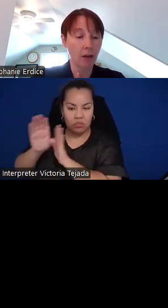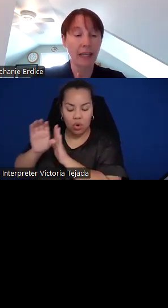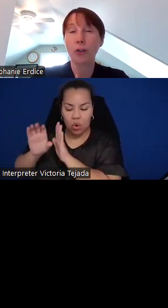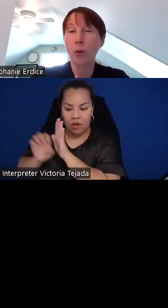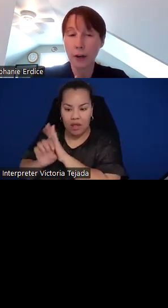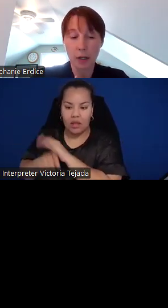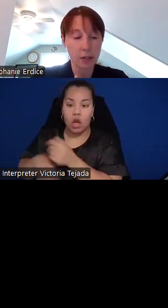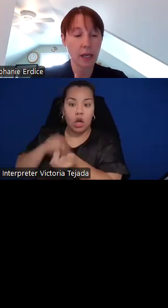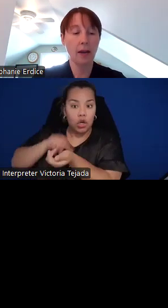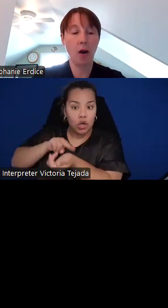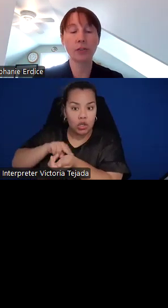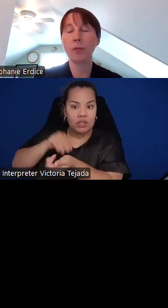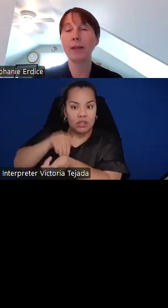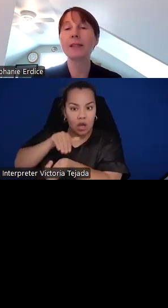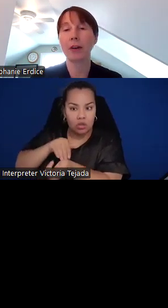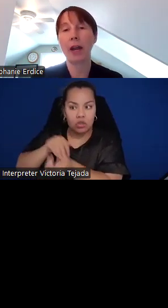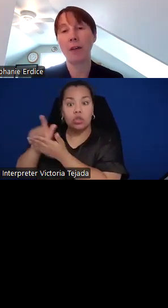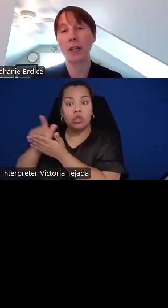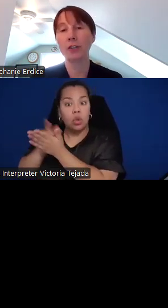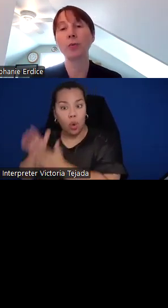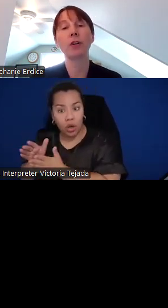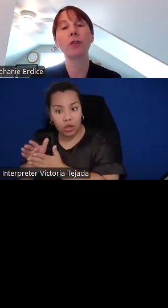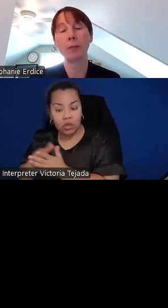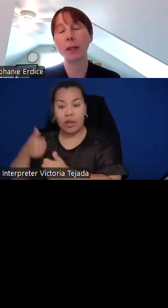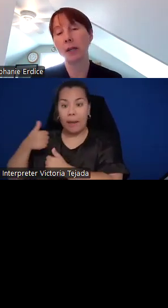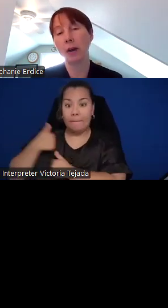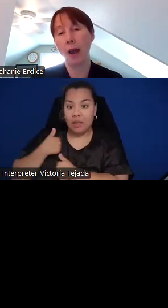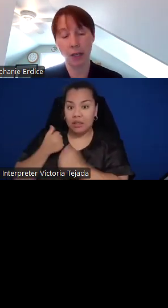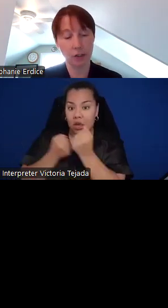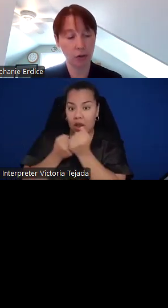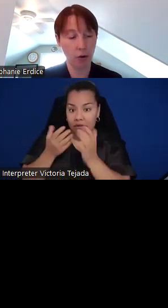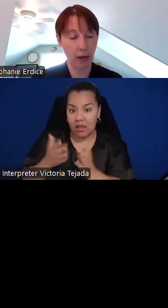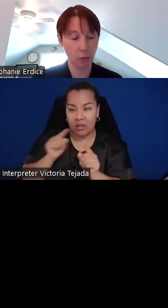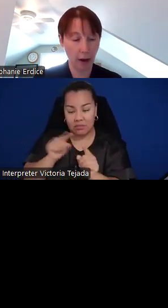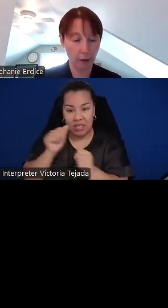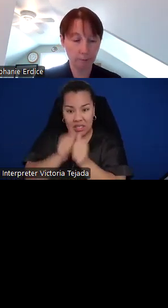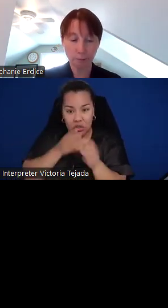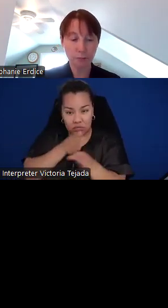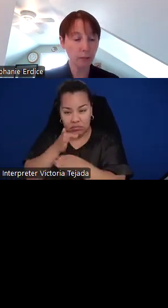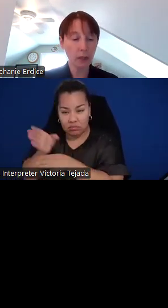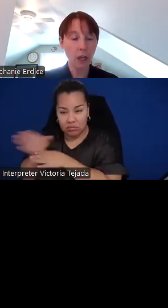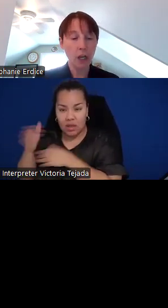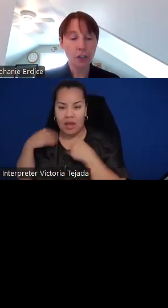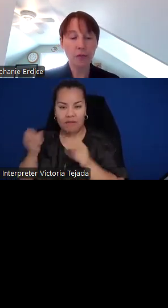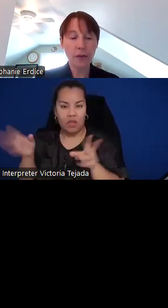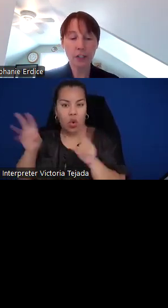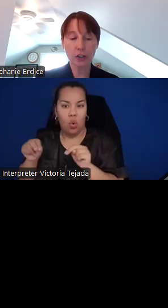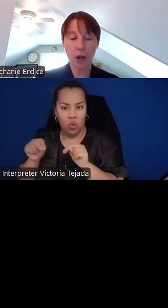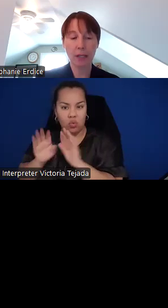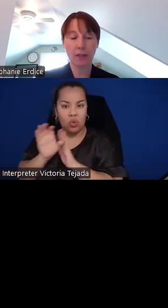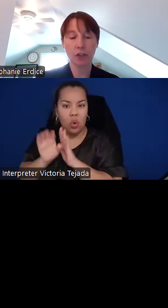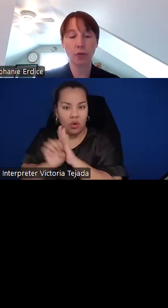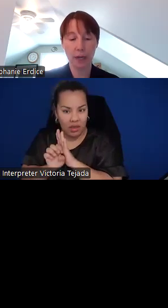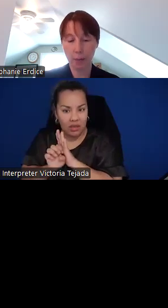There are like lawyers and also military advocates. So we're going to look at the military advocates code as well. So